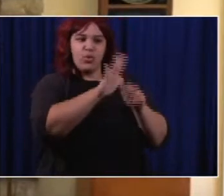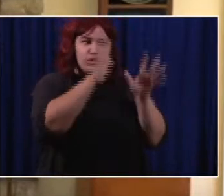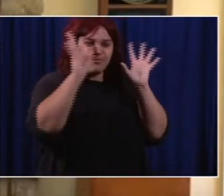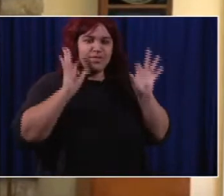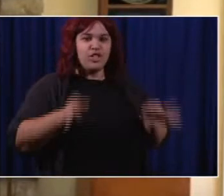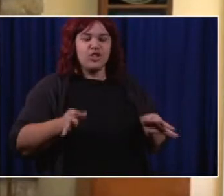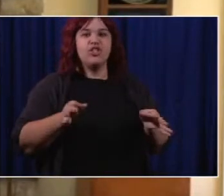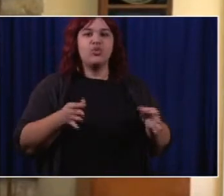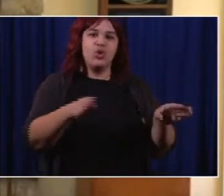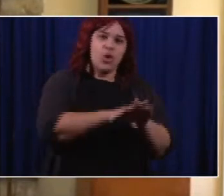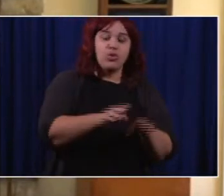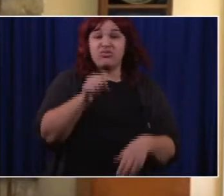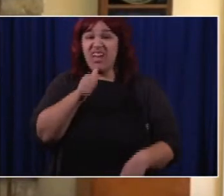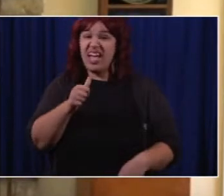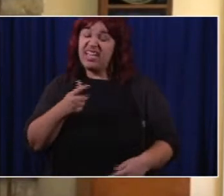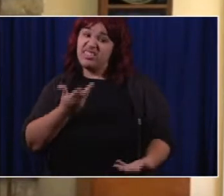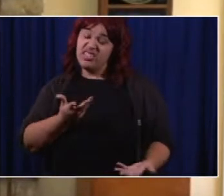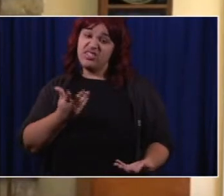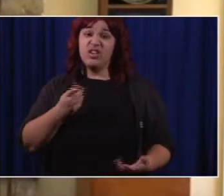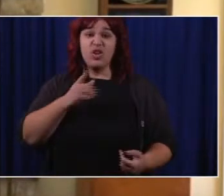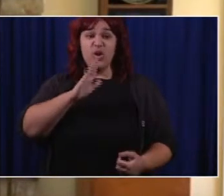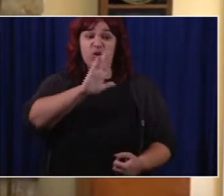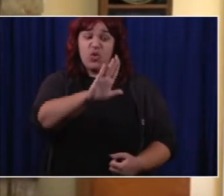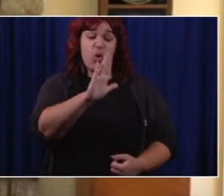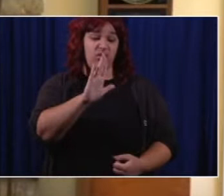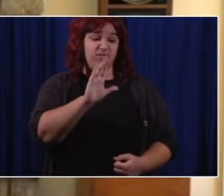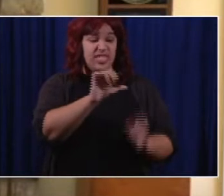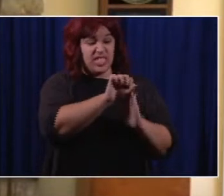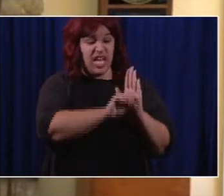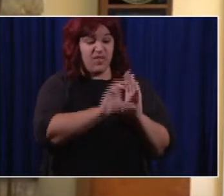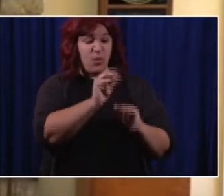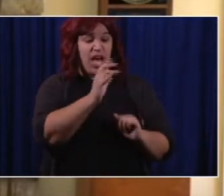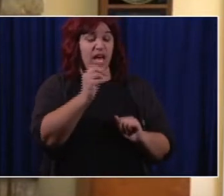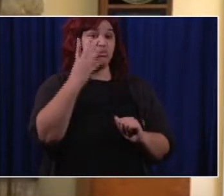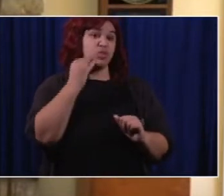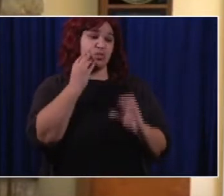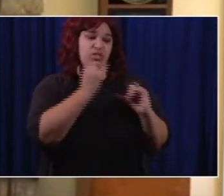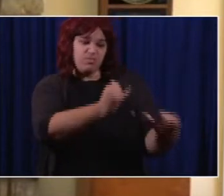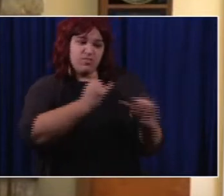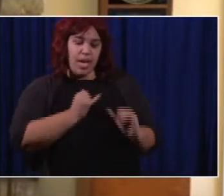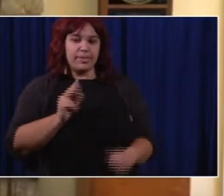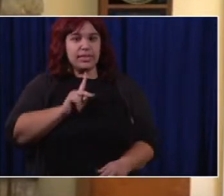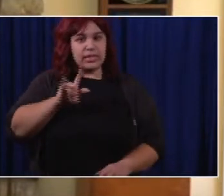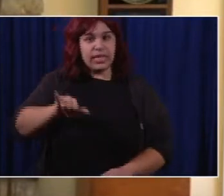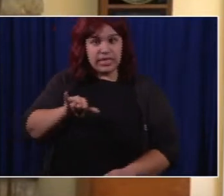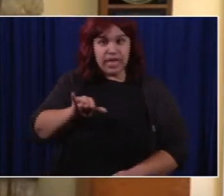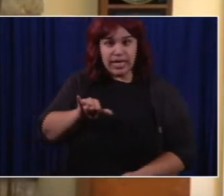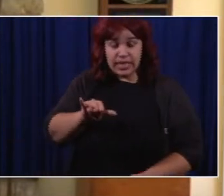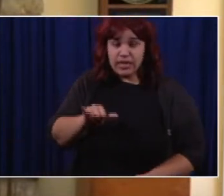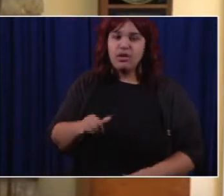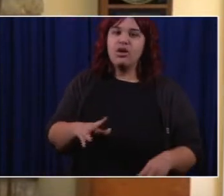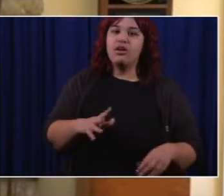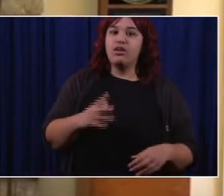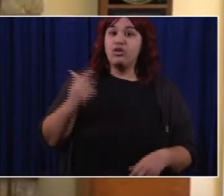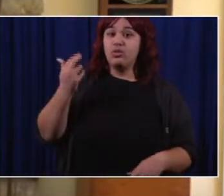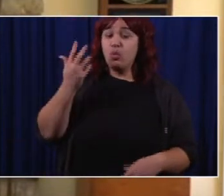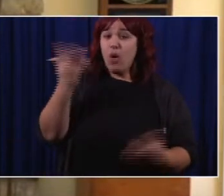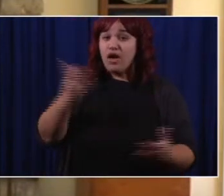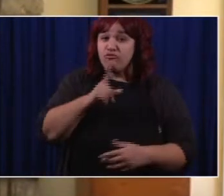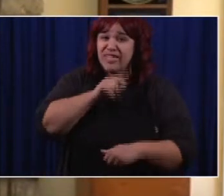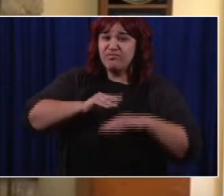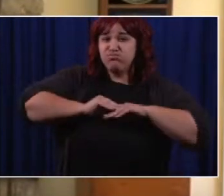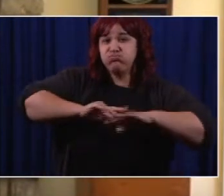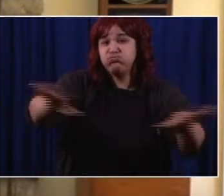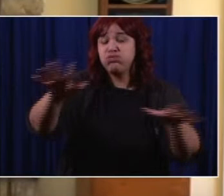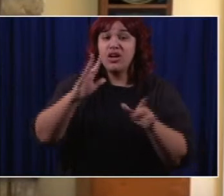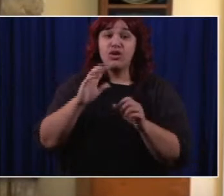about weddings, funerals, and churches as major sources of outbreaks, are you considering shutting those things down in order to contain